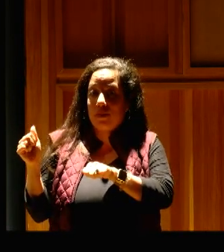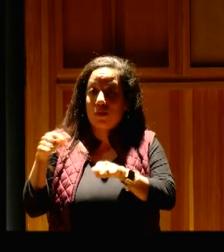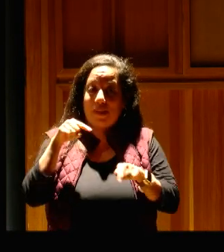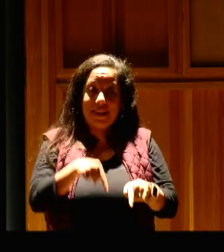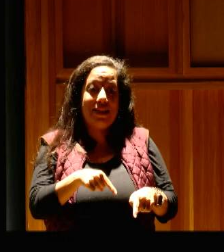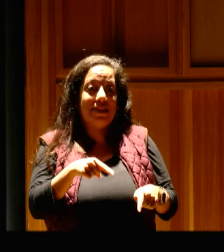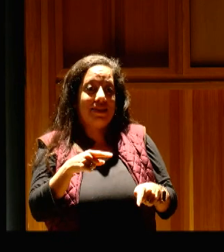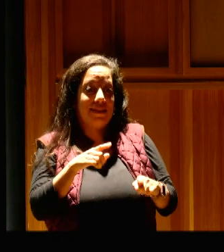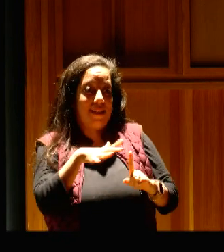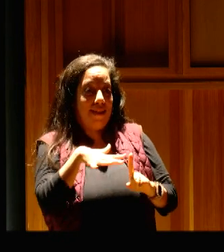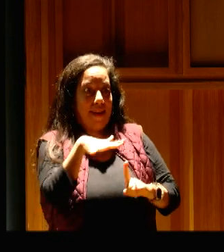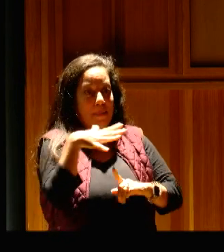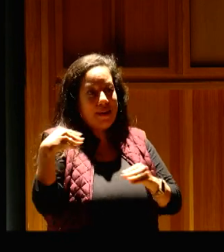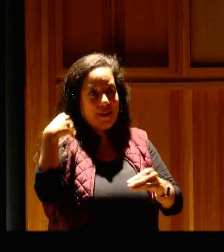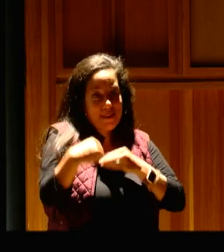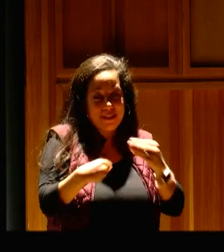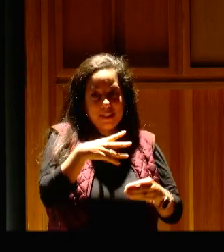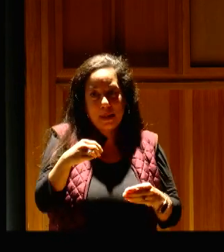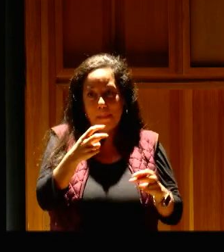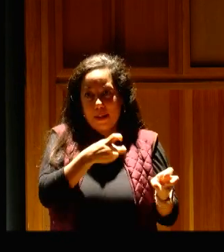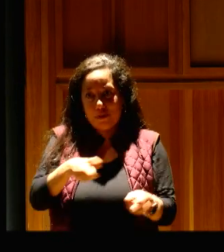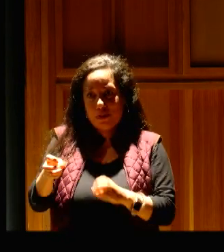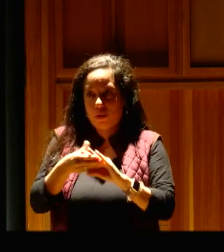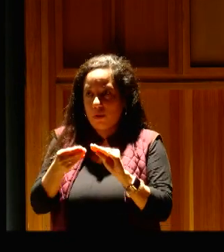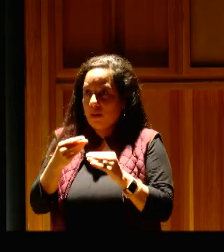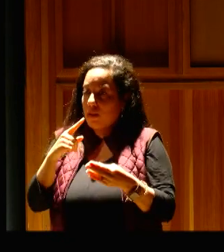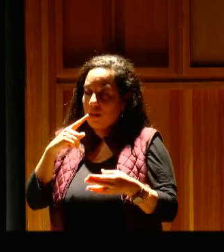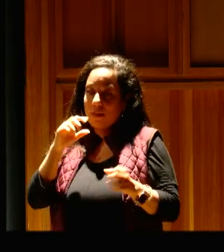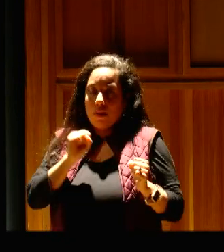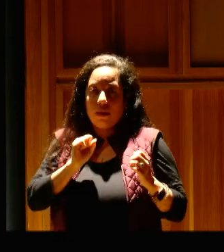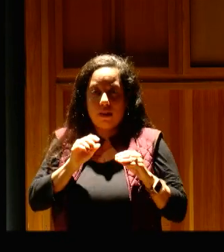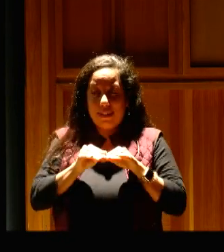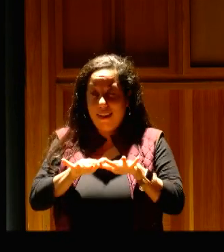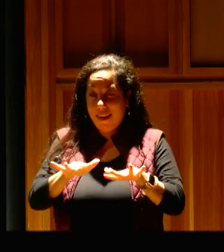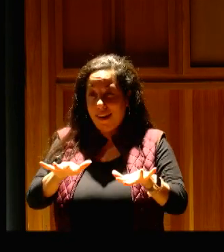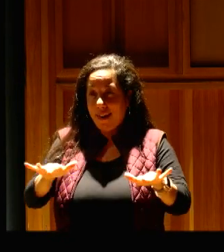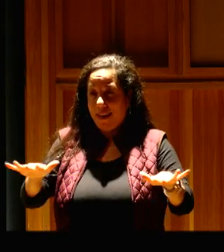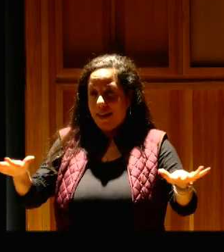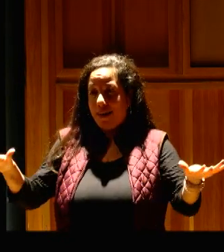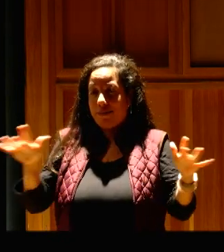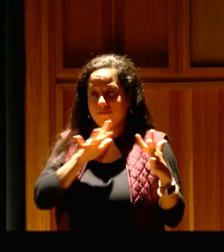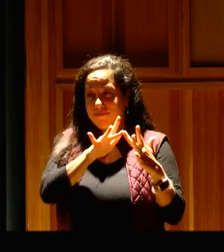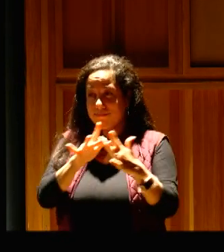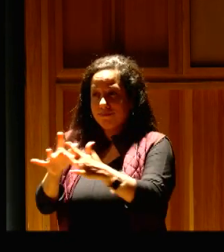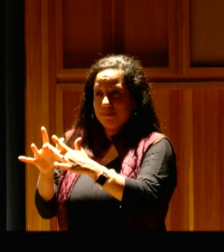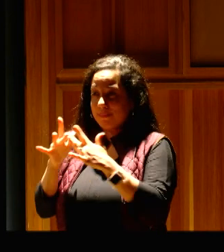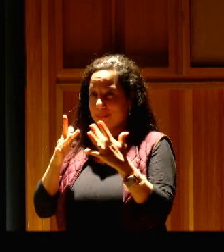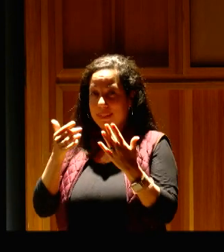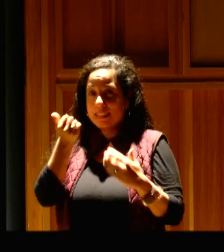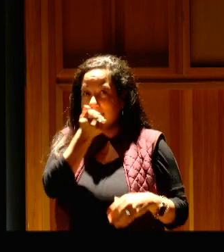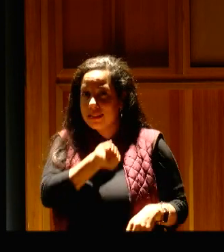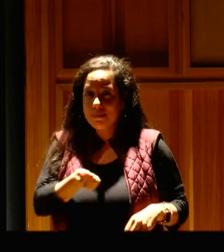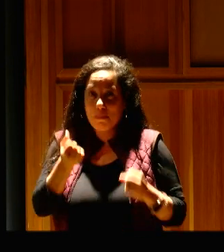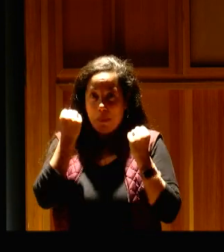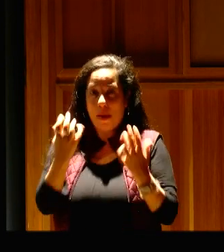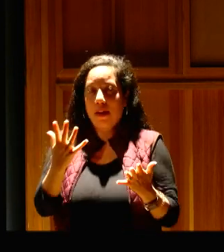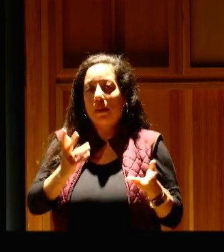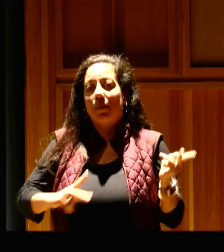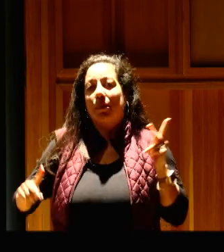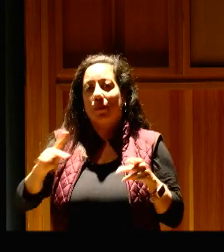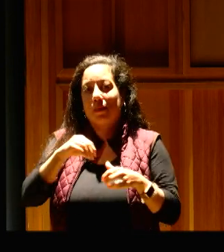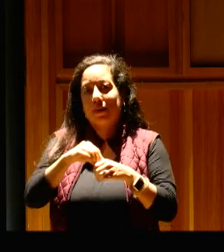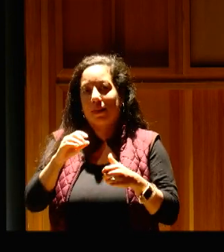story to them, we can reach hundreds of Americans across this country and build a more